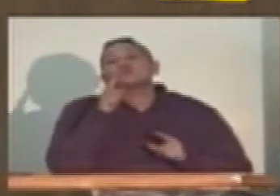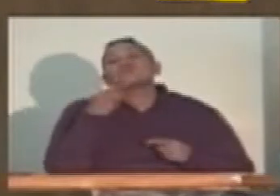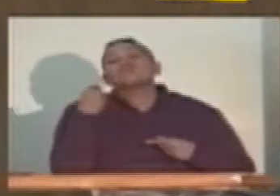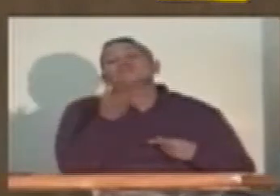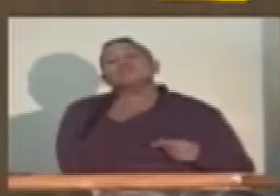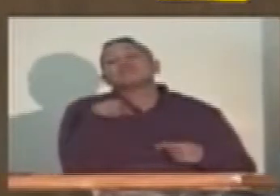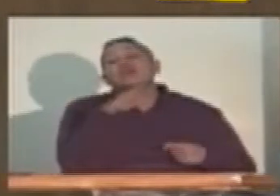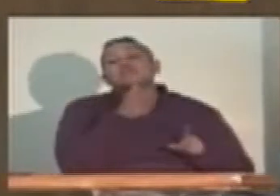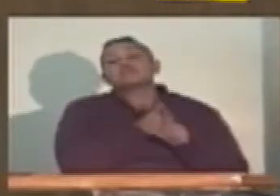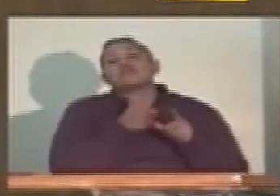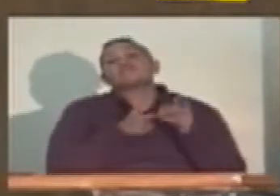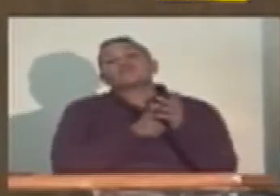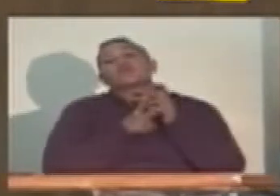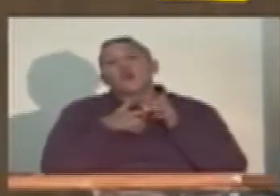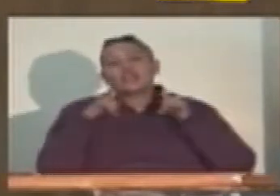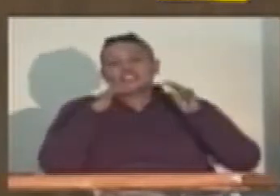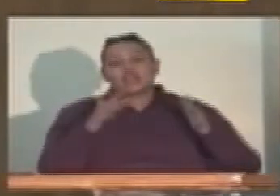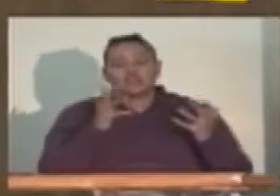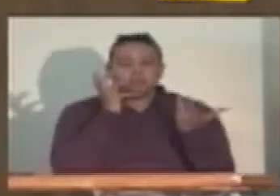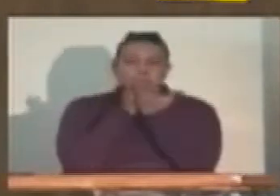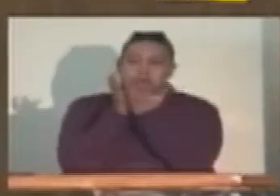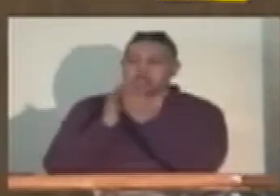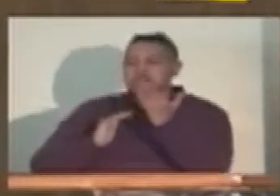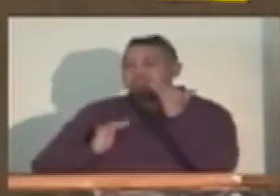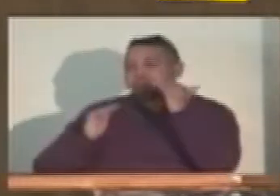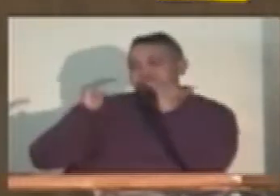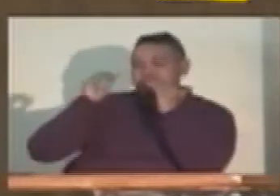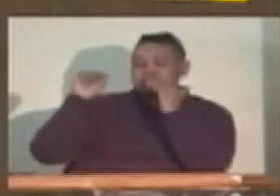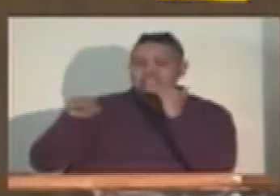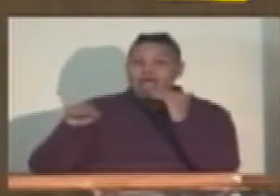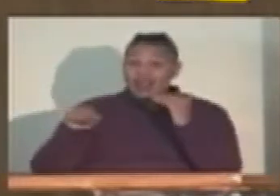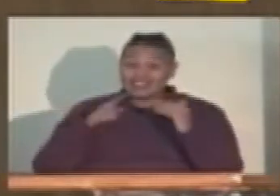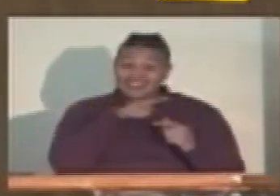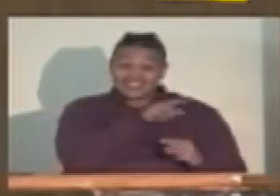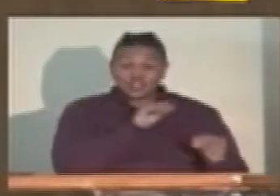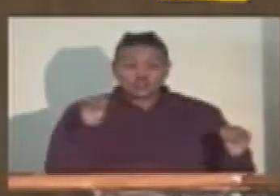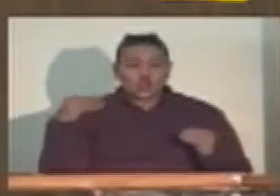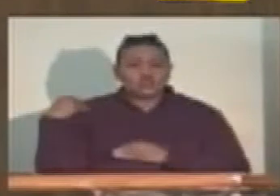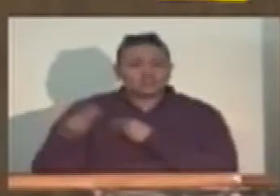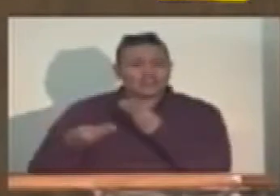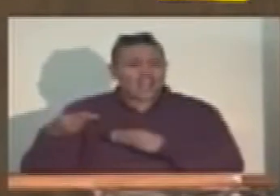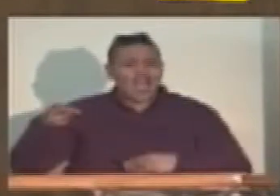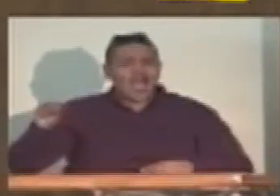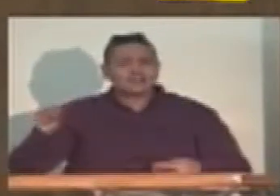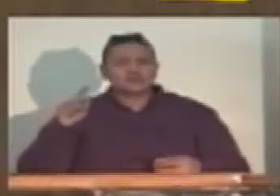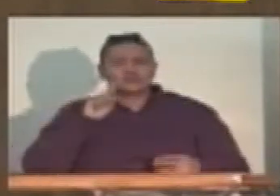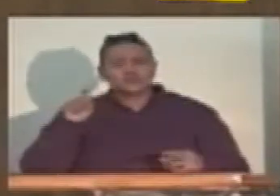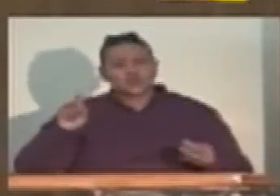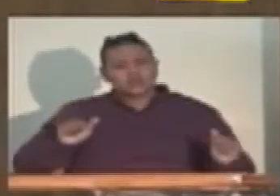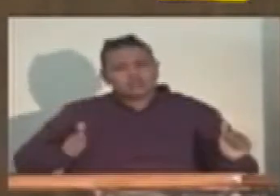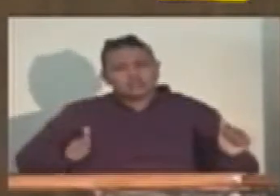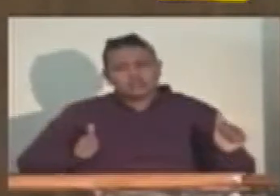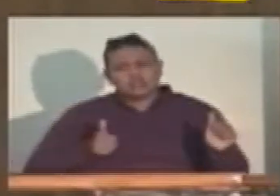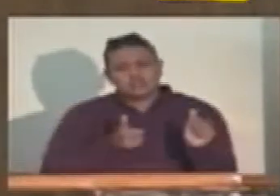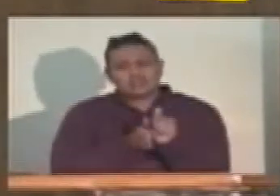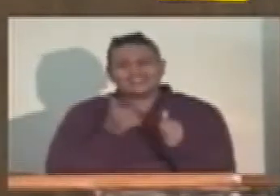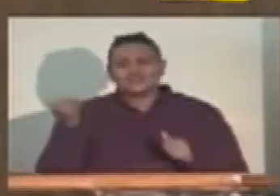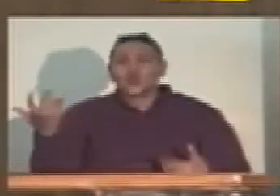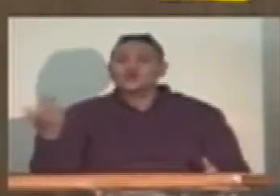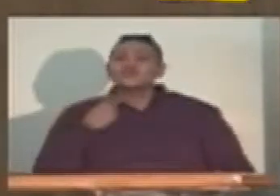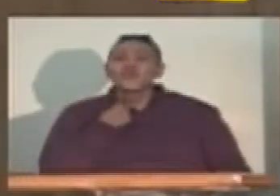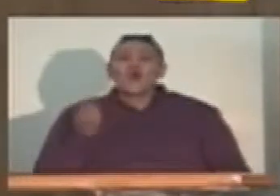them to the required standard. These non-traditional high schools are caught up in a vicious